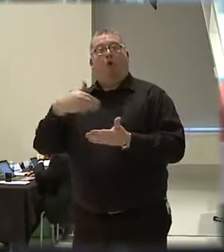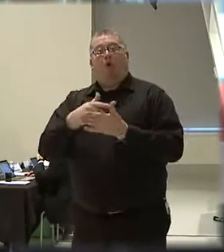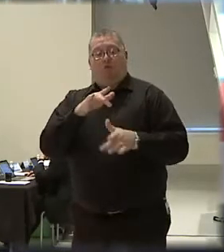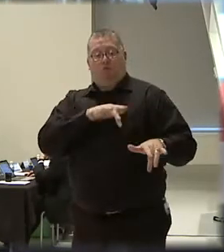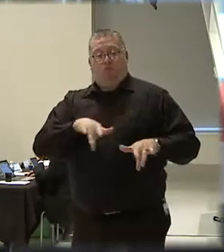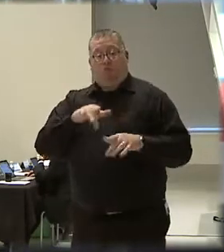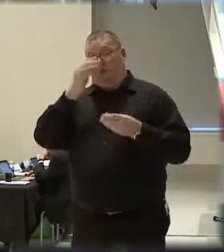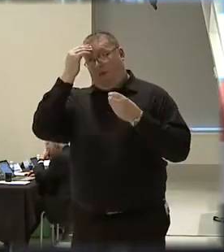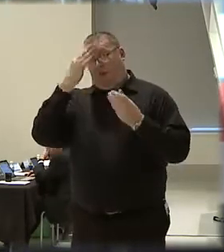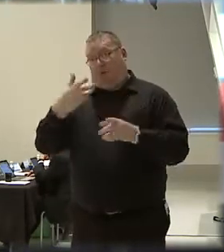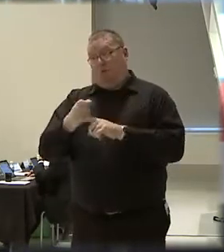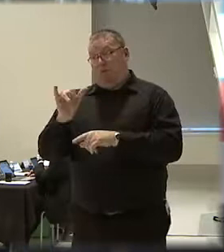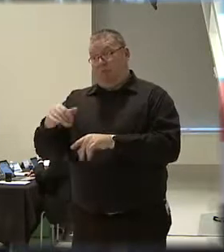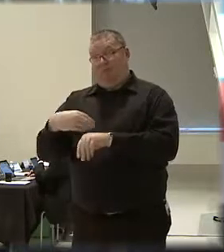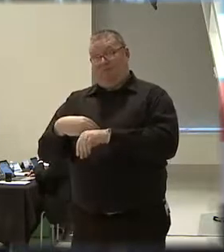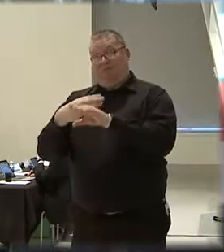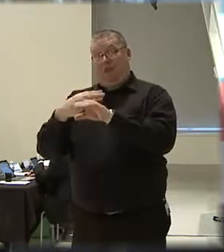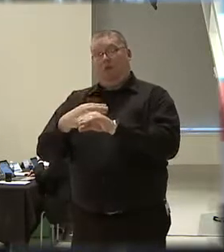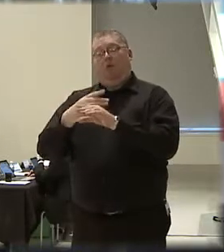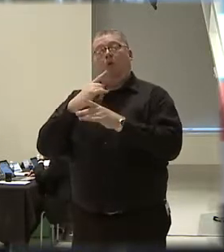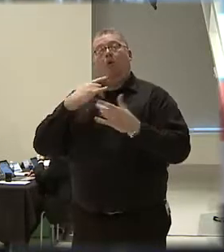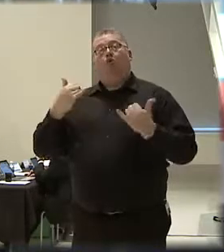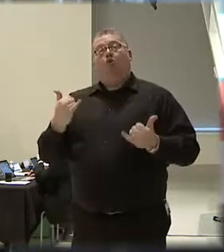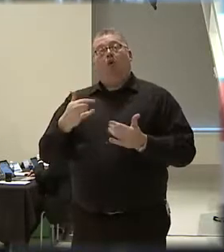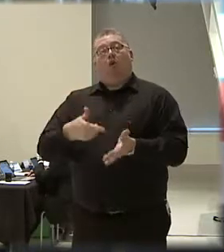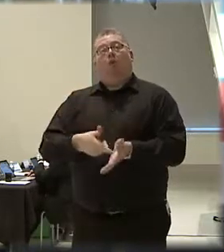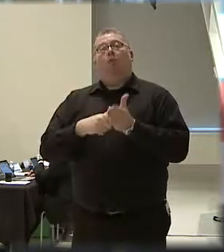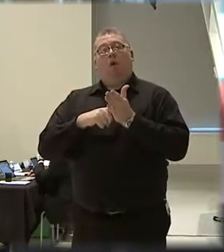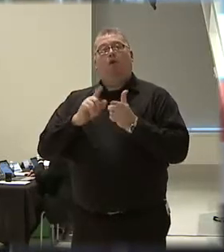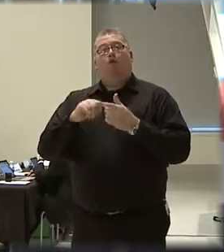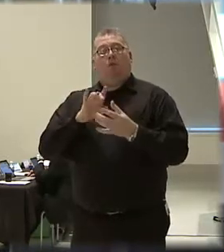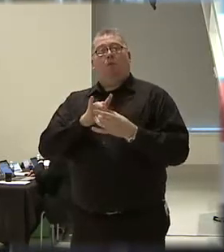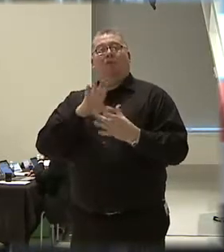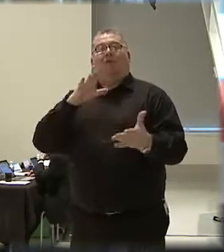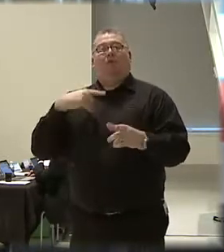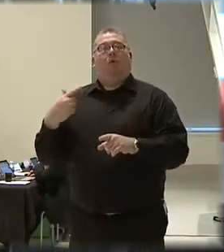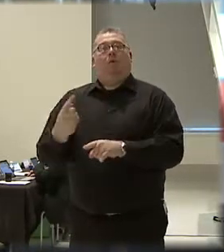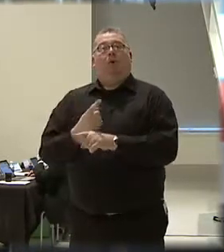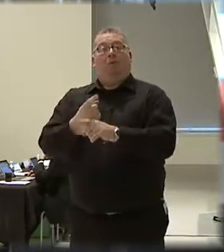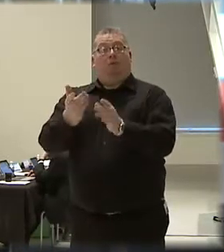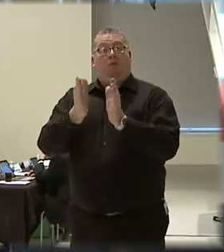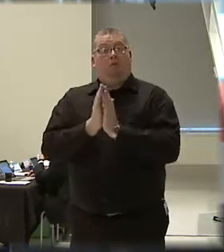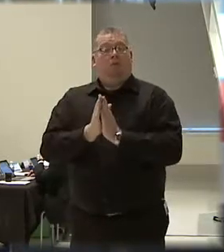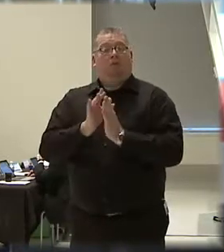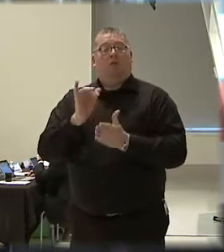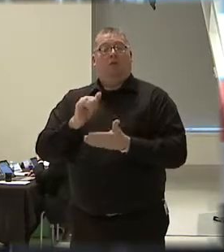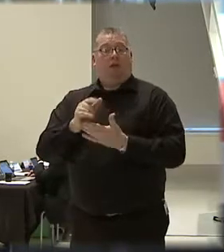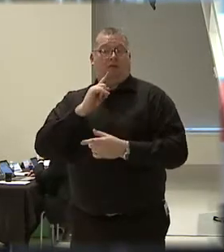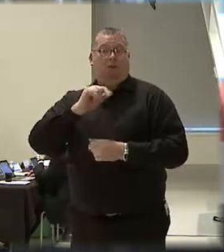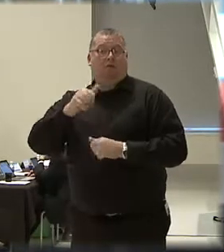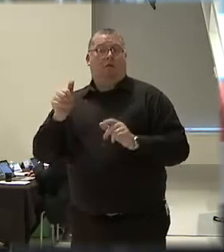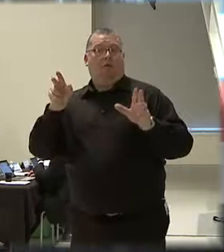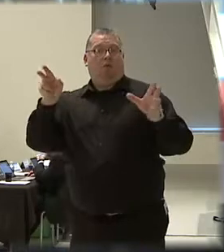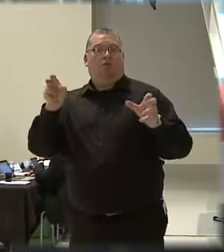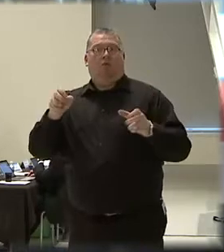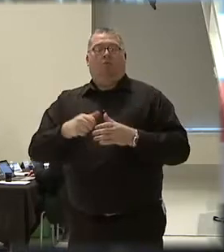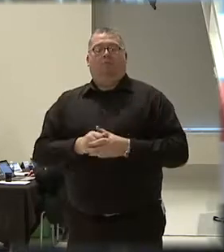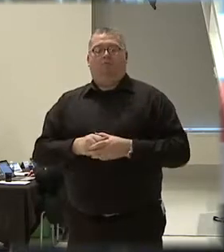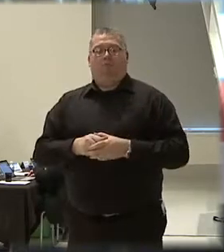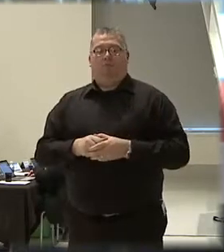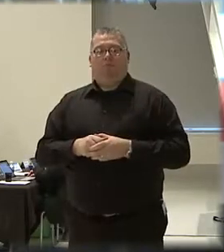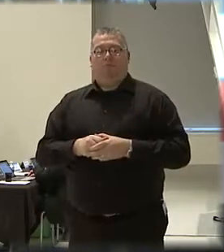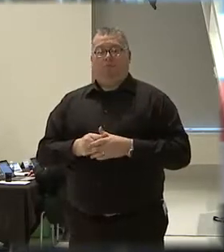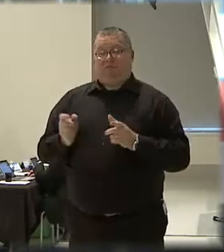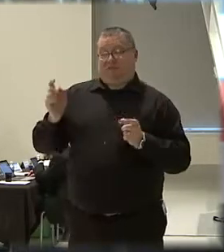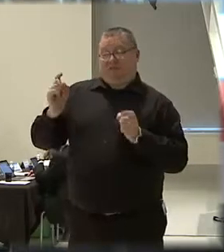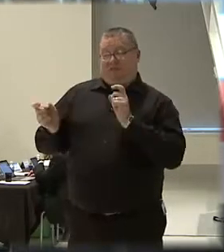from that video that is currently required to be released when properly requested is another issue. Redacting